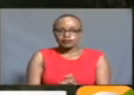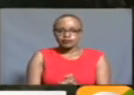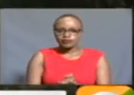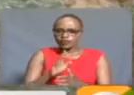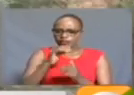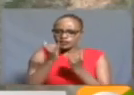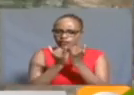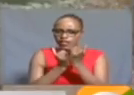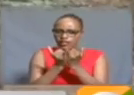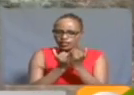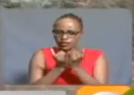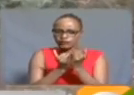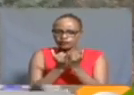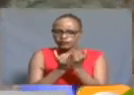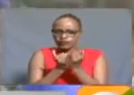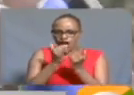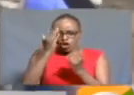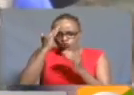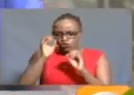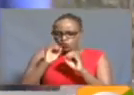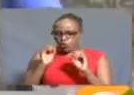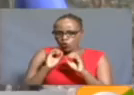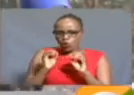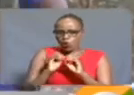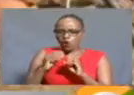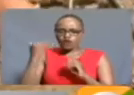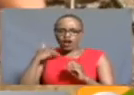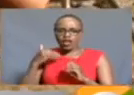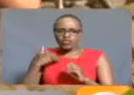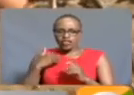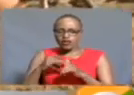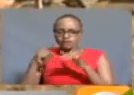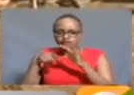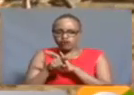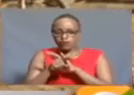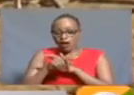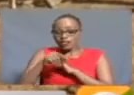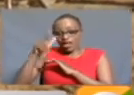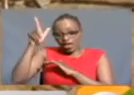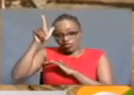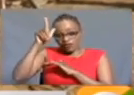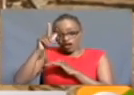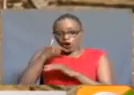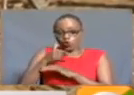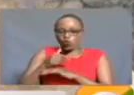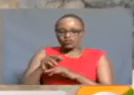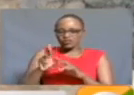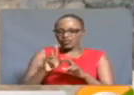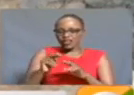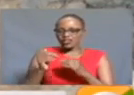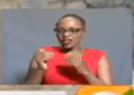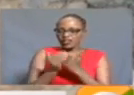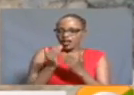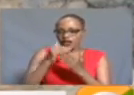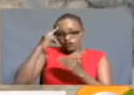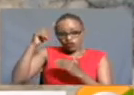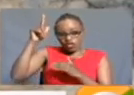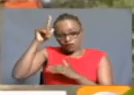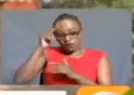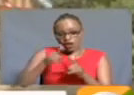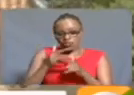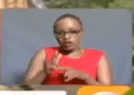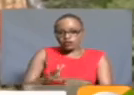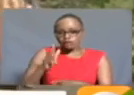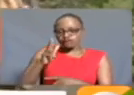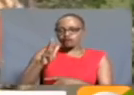On Saturday, an unknown number of bandits had ambushed a herdsboy at a grazing field near the camp, shooting him on